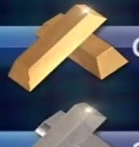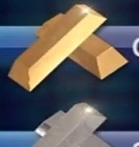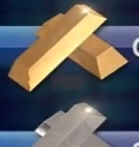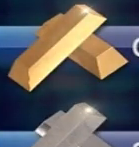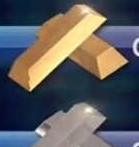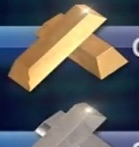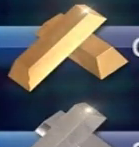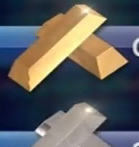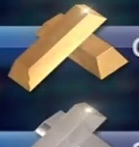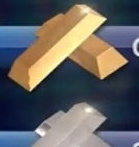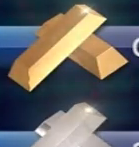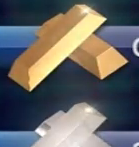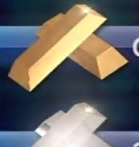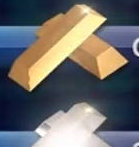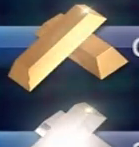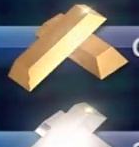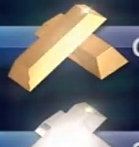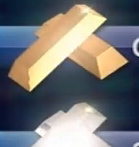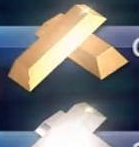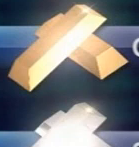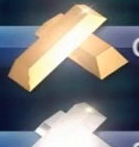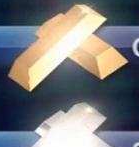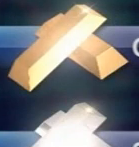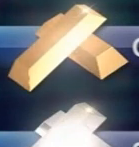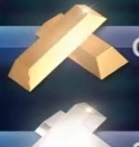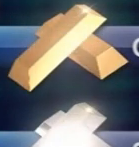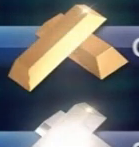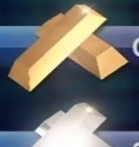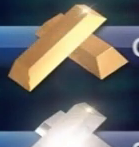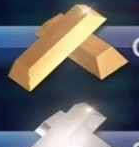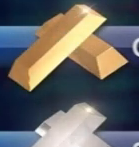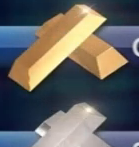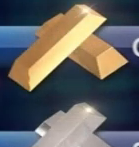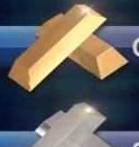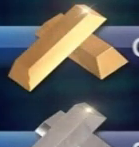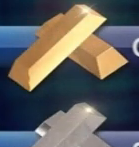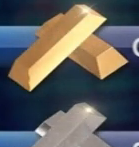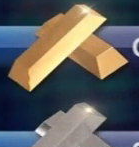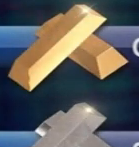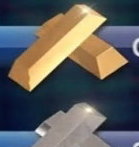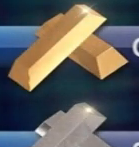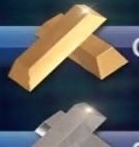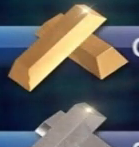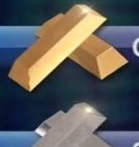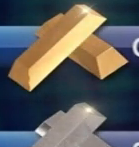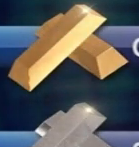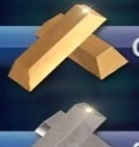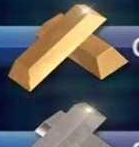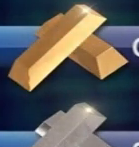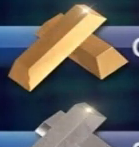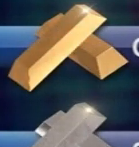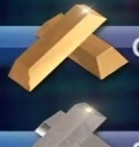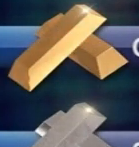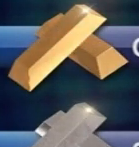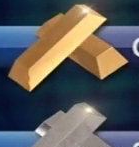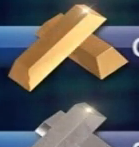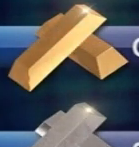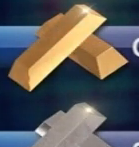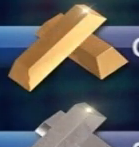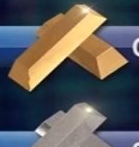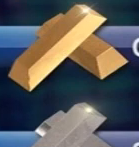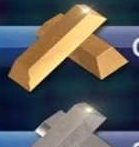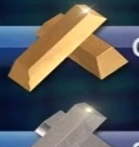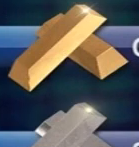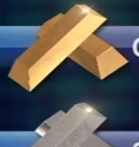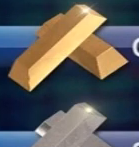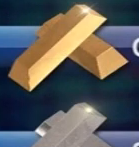yesterday. The price of crude oil, which was at $1.54 yesterday, gained today to end at $12.66. Gold